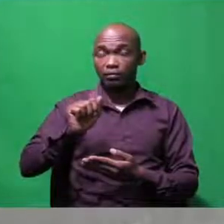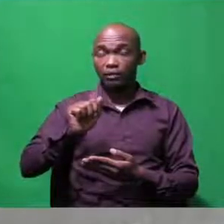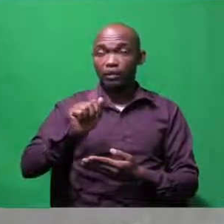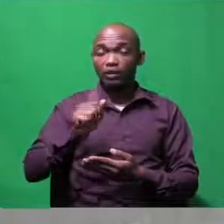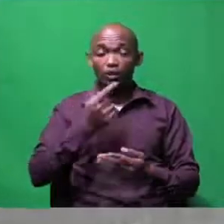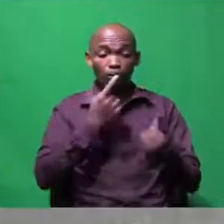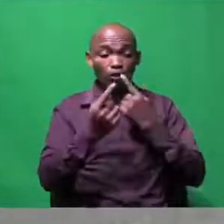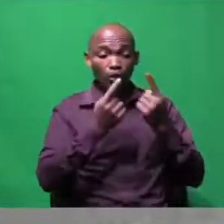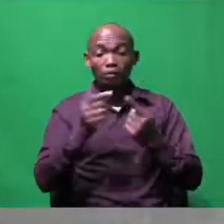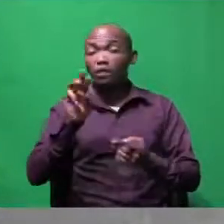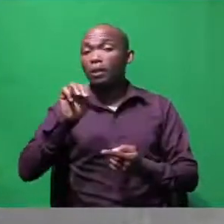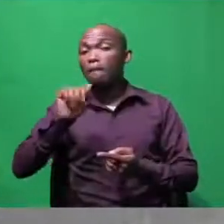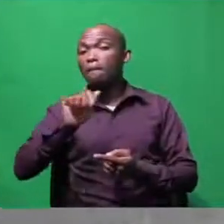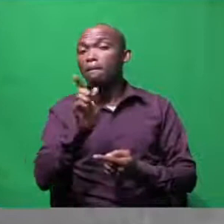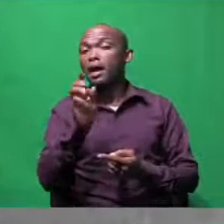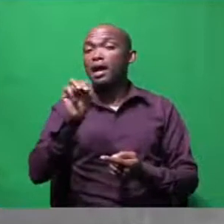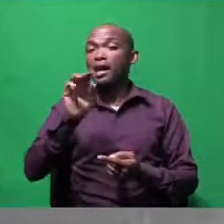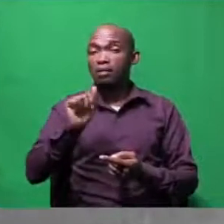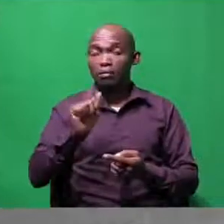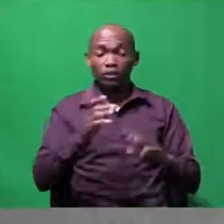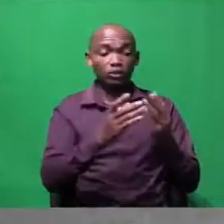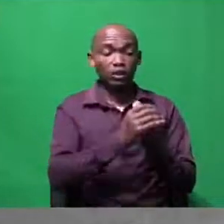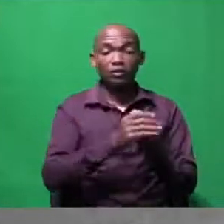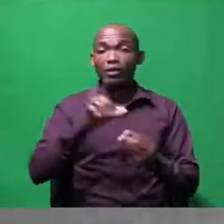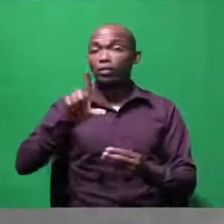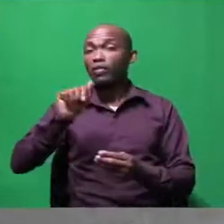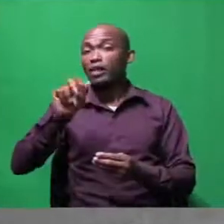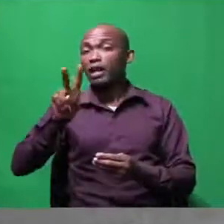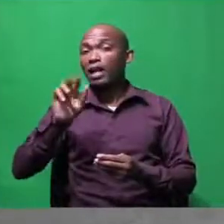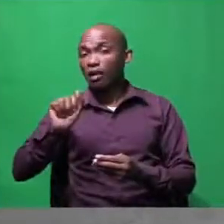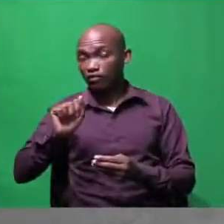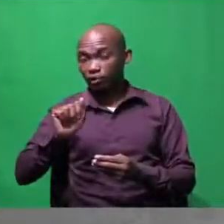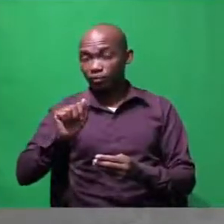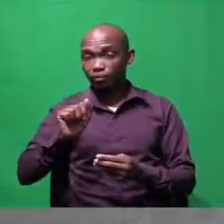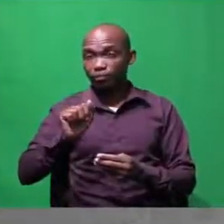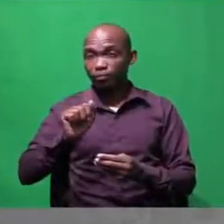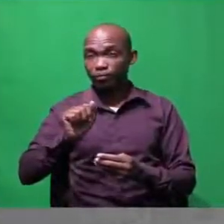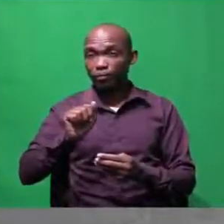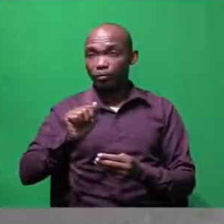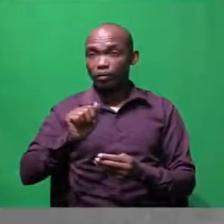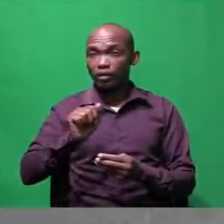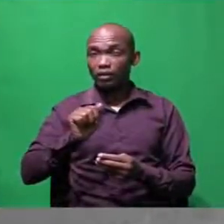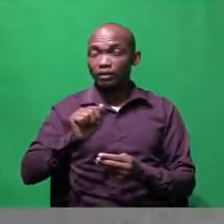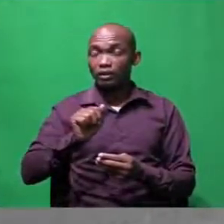about magma and lava. So the formation of igneous rock is a